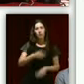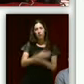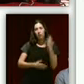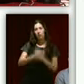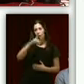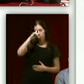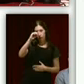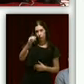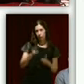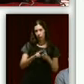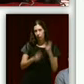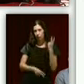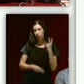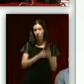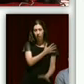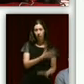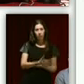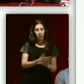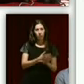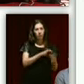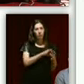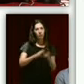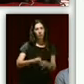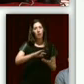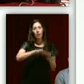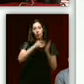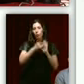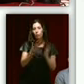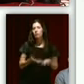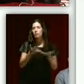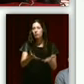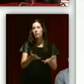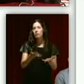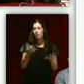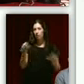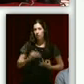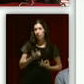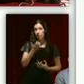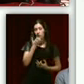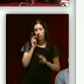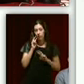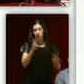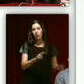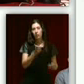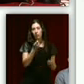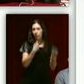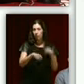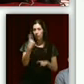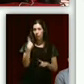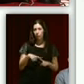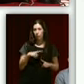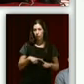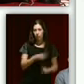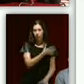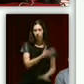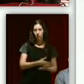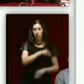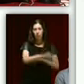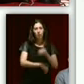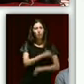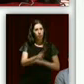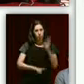or intellectual impairments. What do we have so far? If you take a look at the